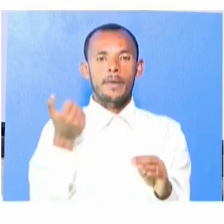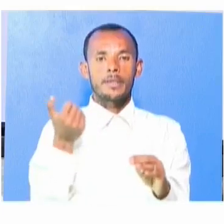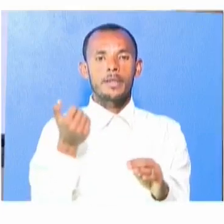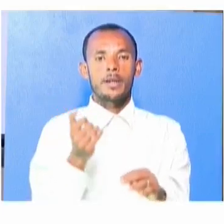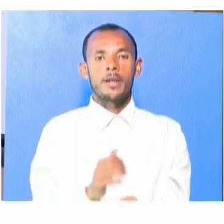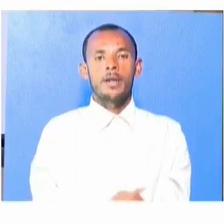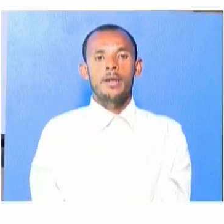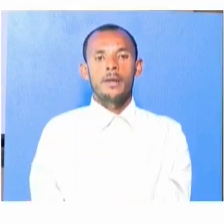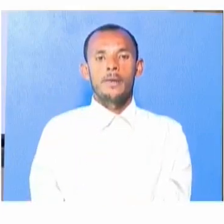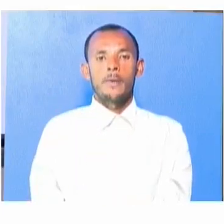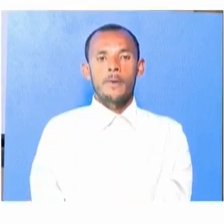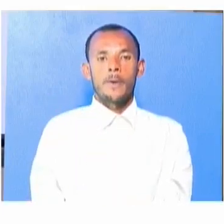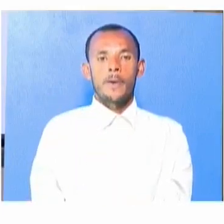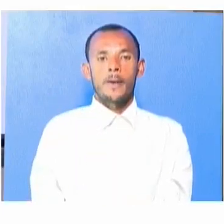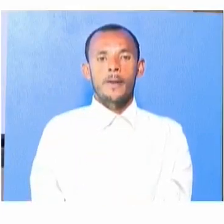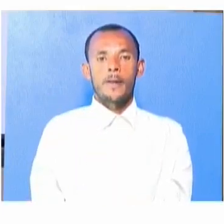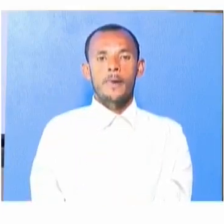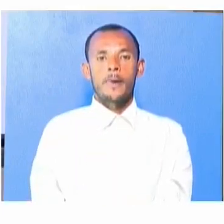predecessor.